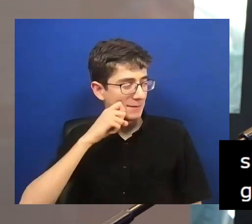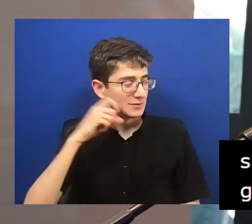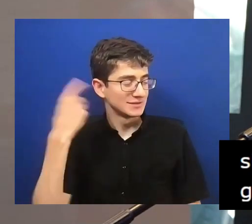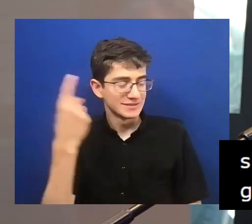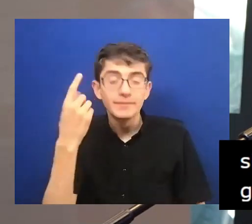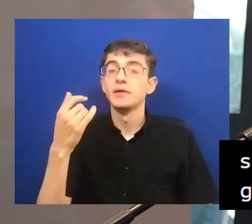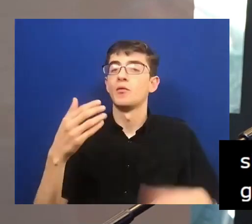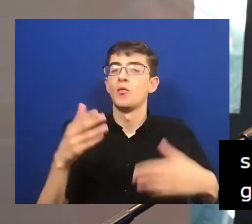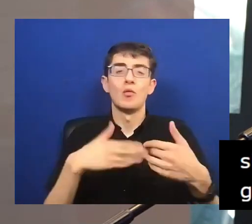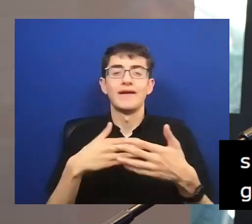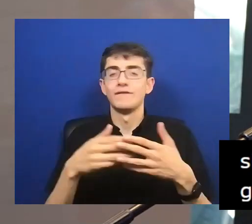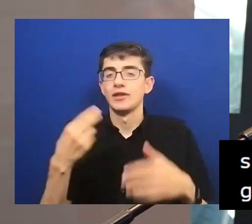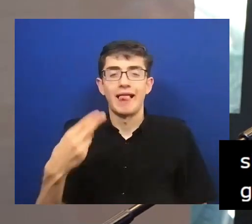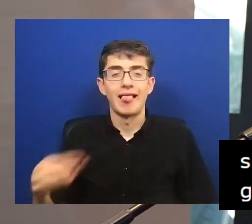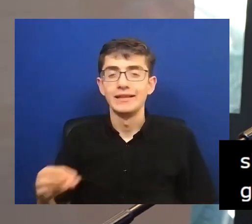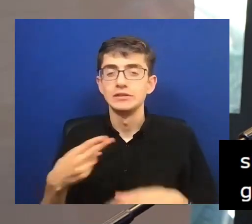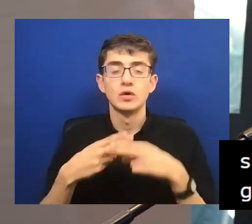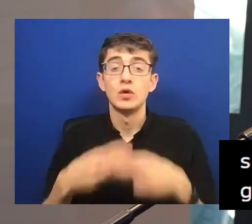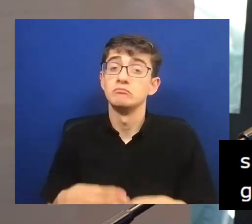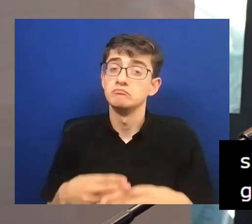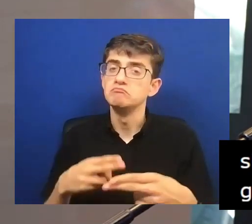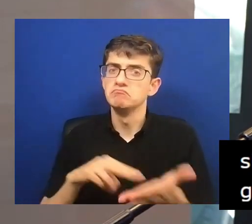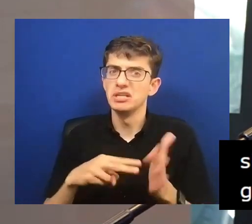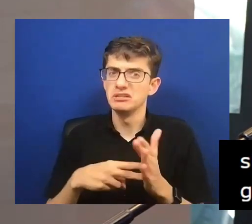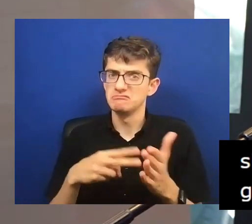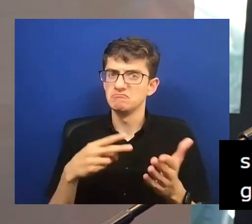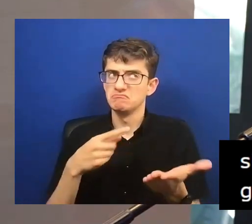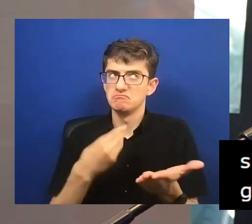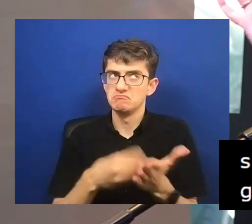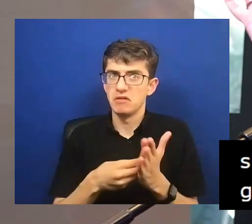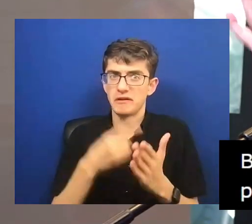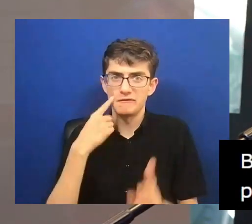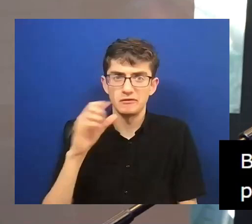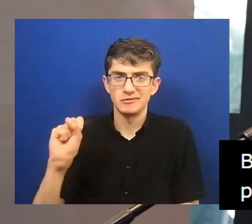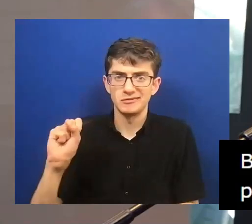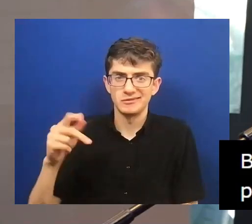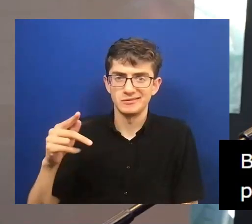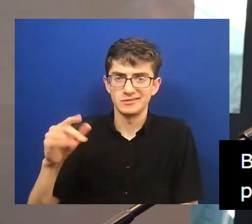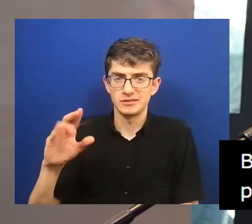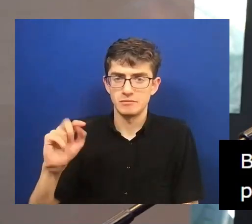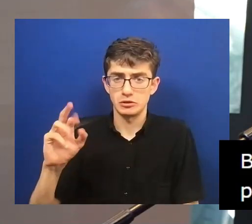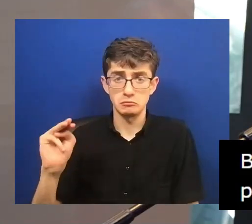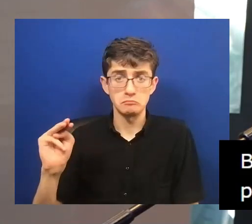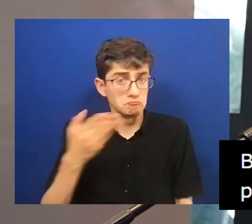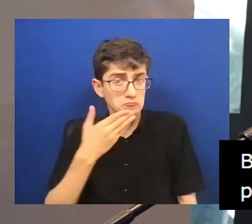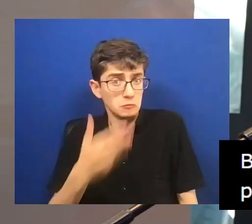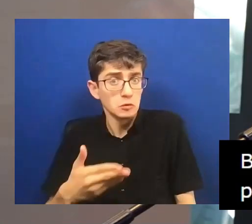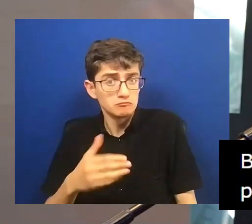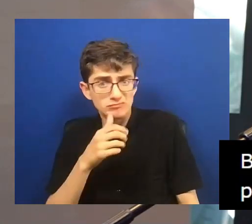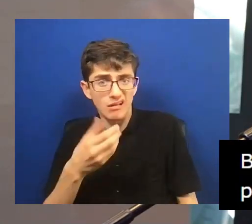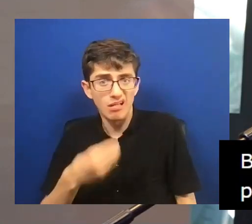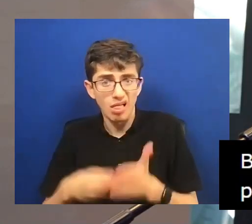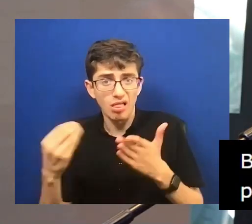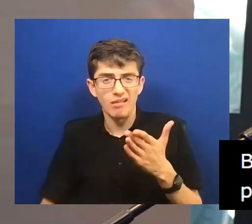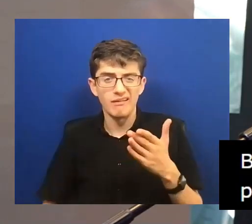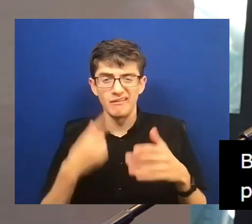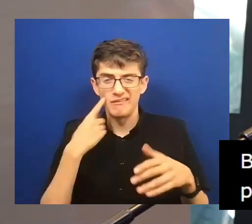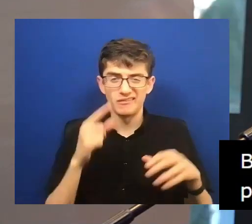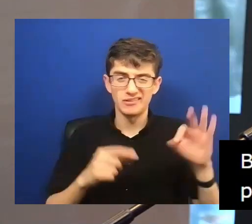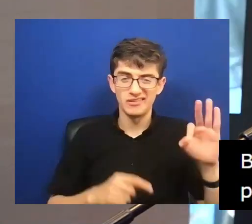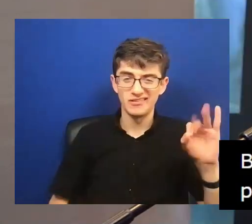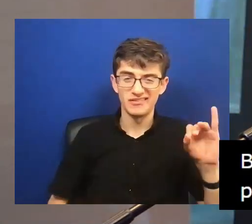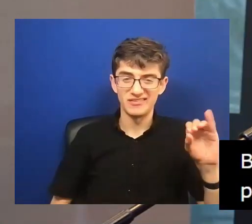good dollar on Spectrum. If you have Fios, understandably, for whatever reason, the folks at Verizon don't want to do it.